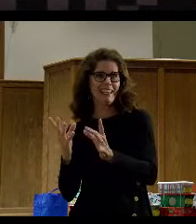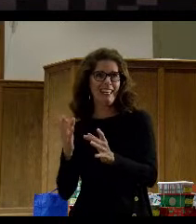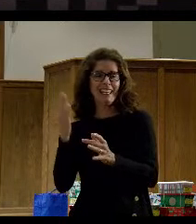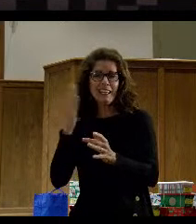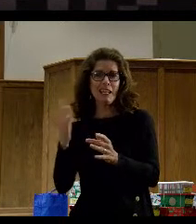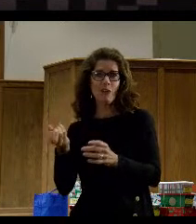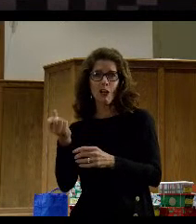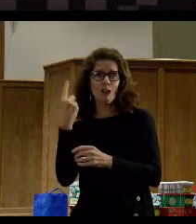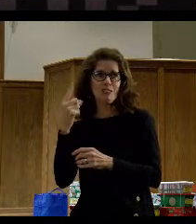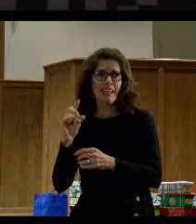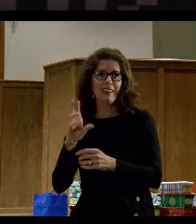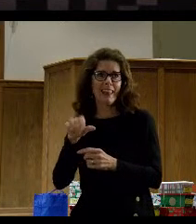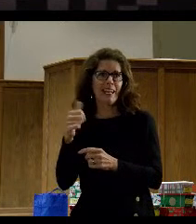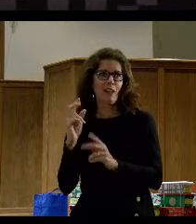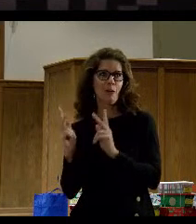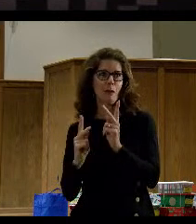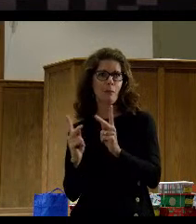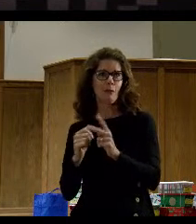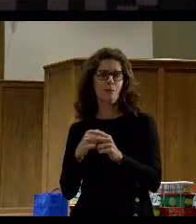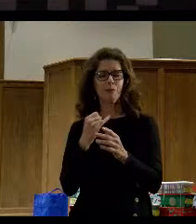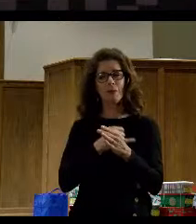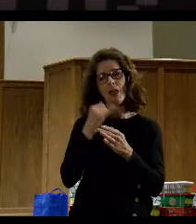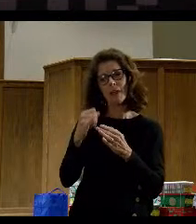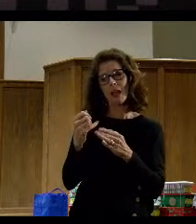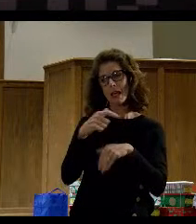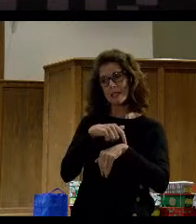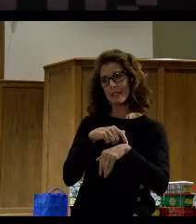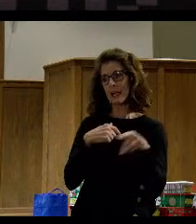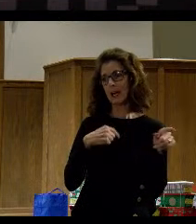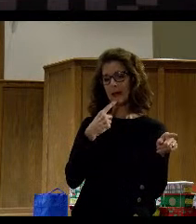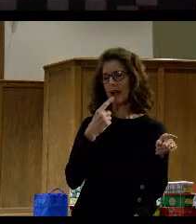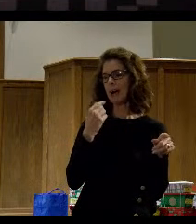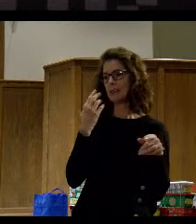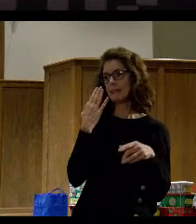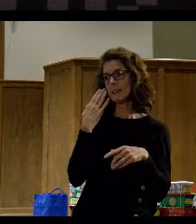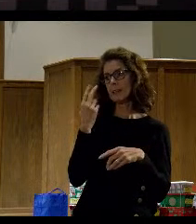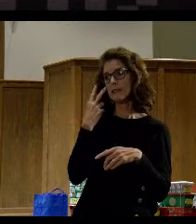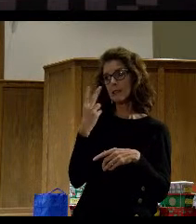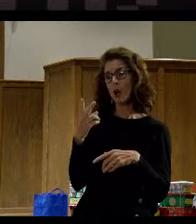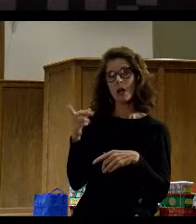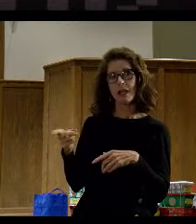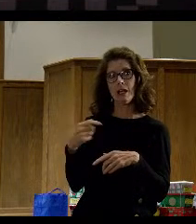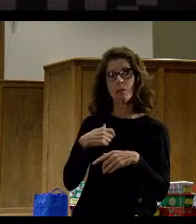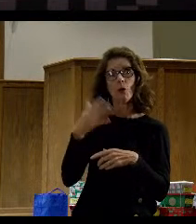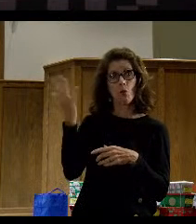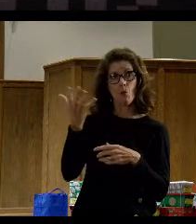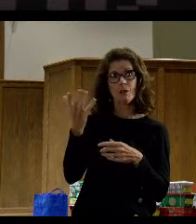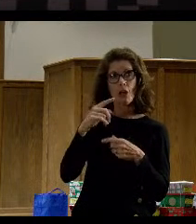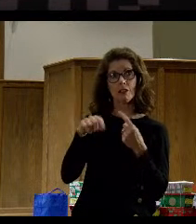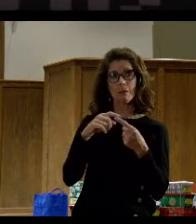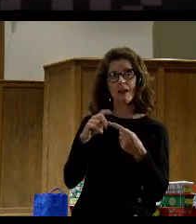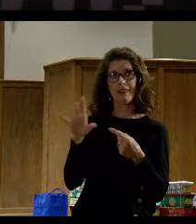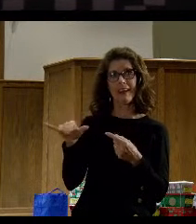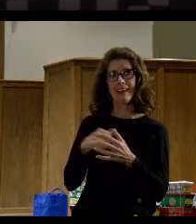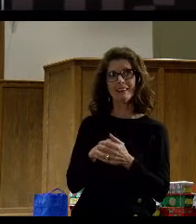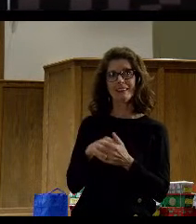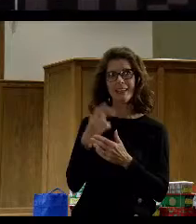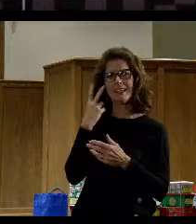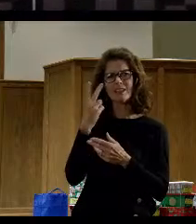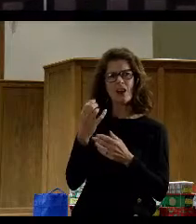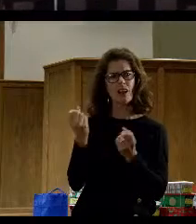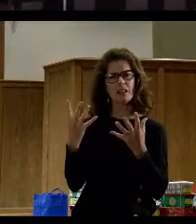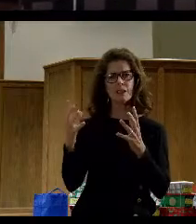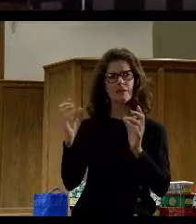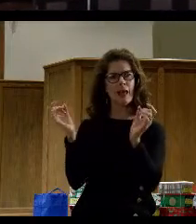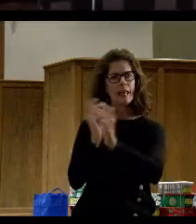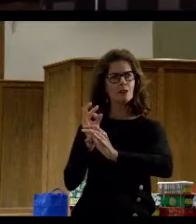in others. The last time I saw him, this is what we talked about. He was puzzled by the hatred he had seen in